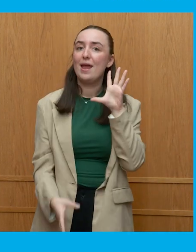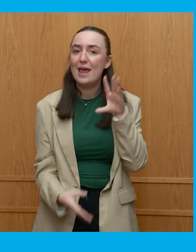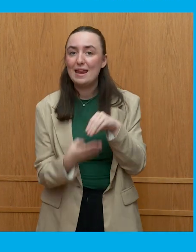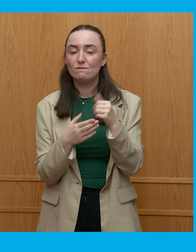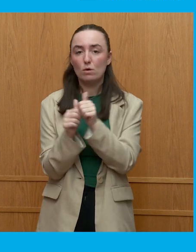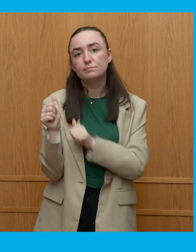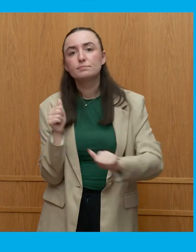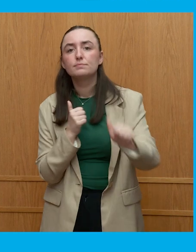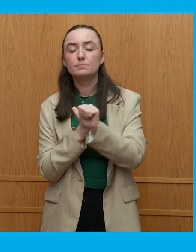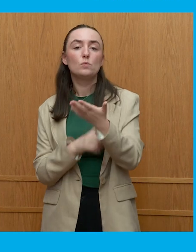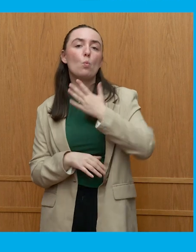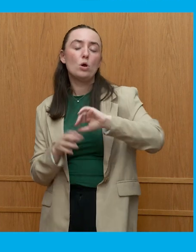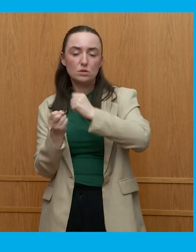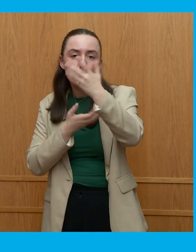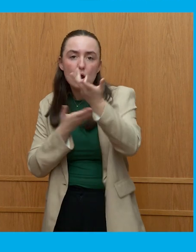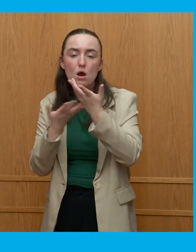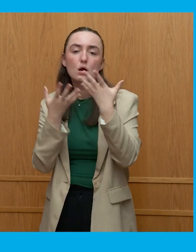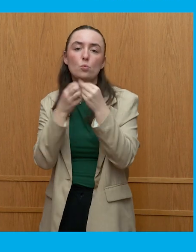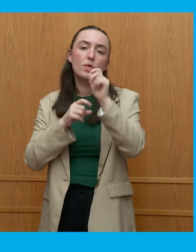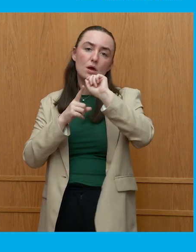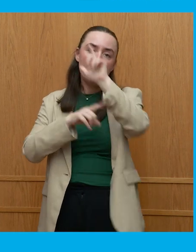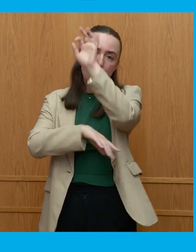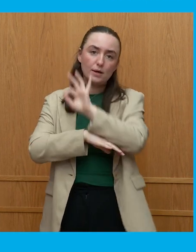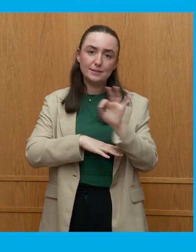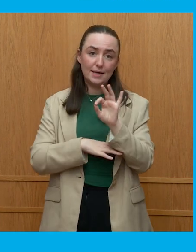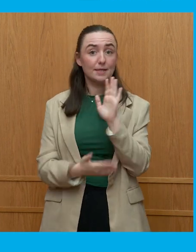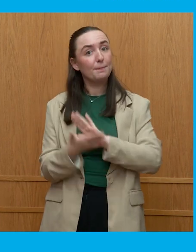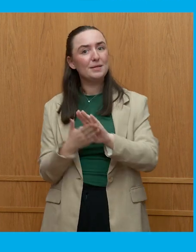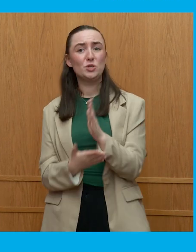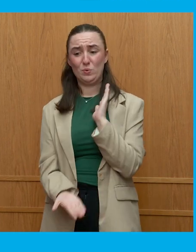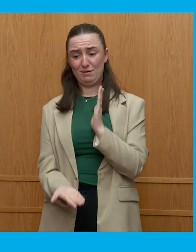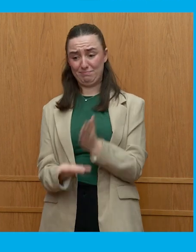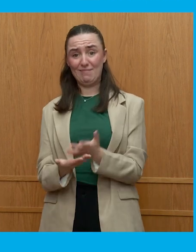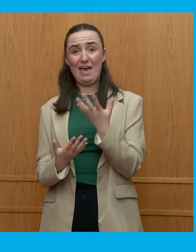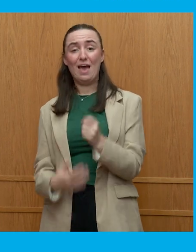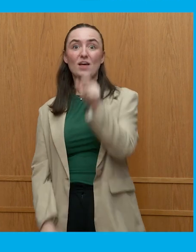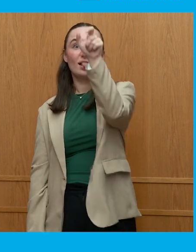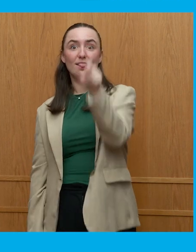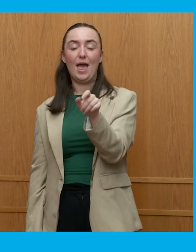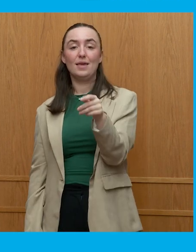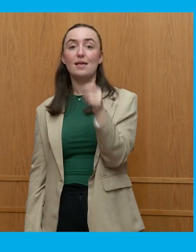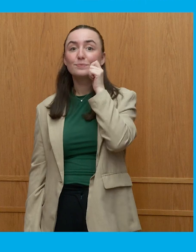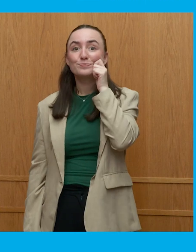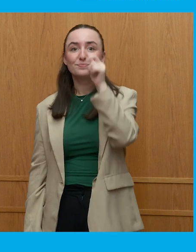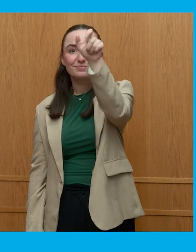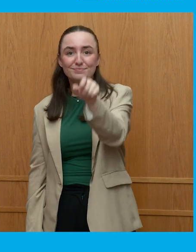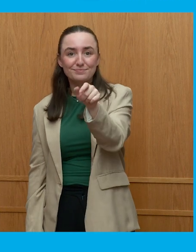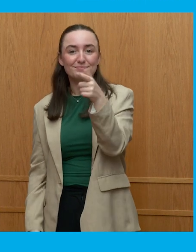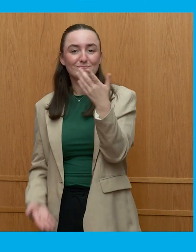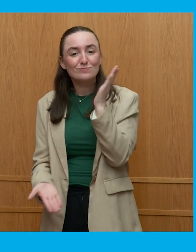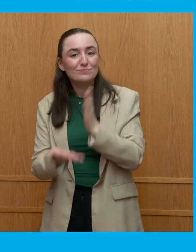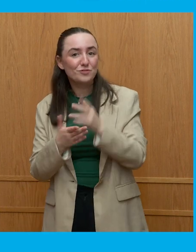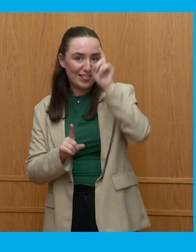this meant that you had a real client with real ideas, and this was the